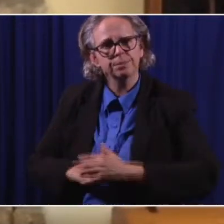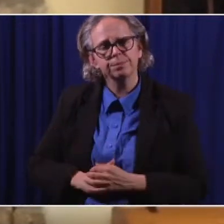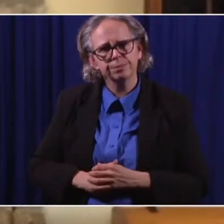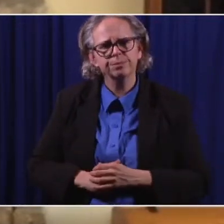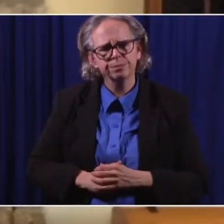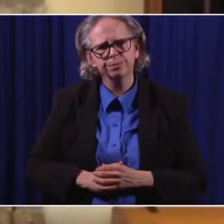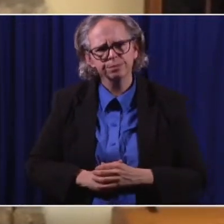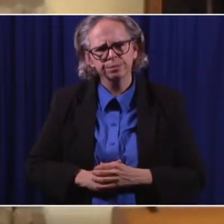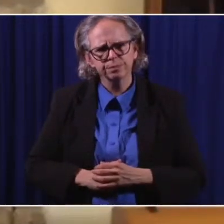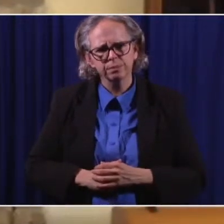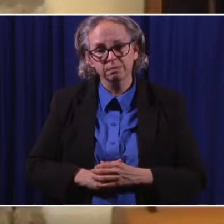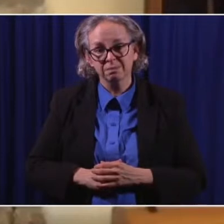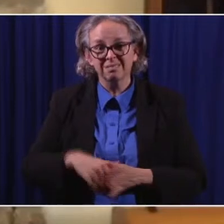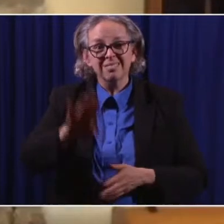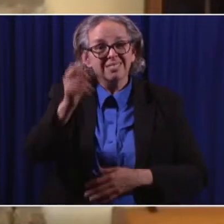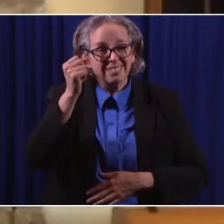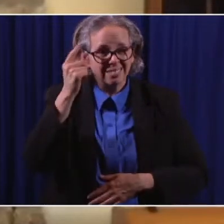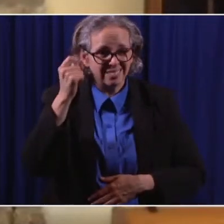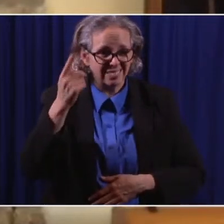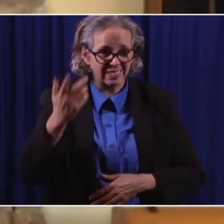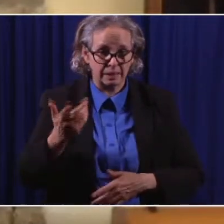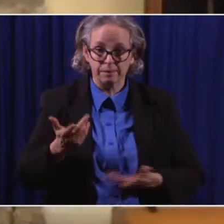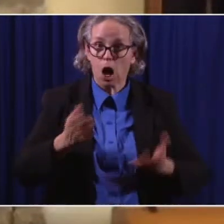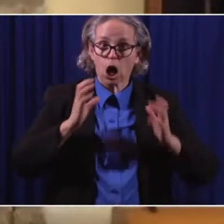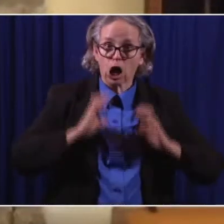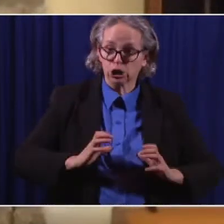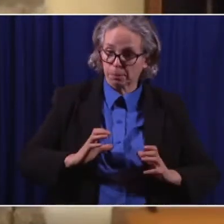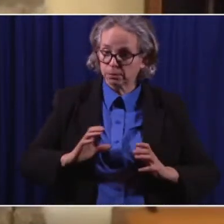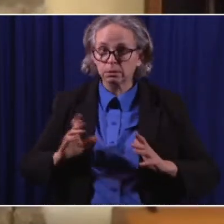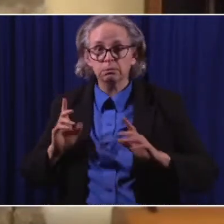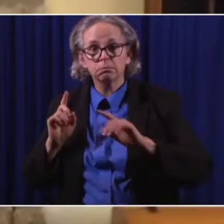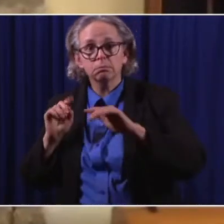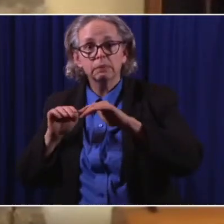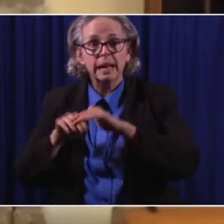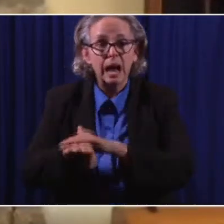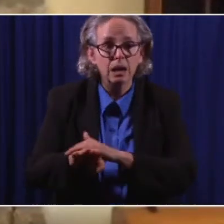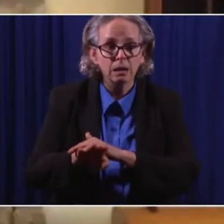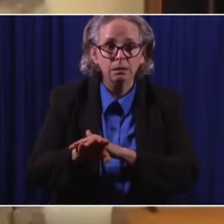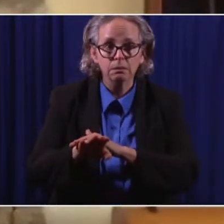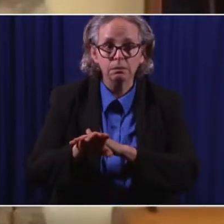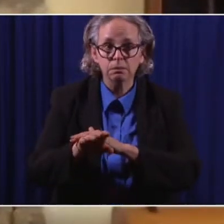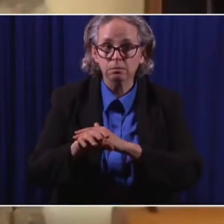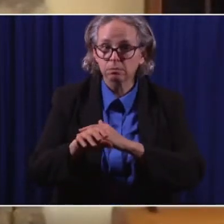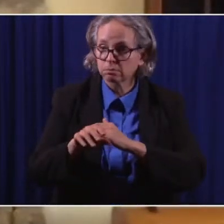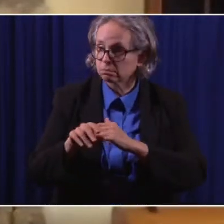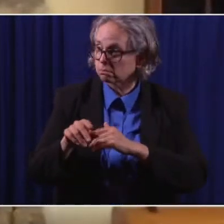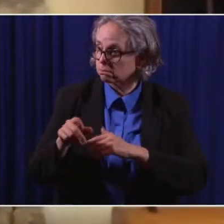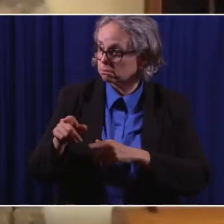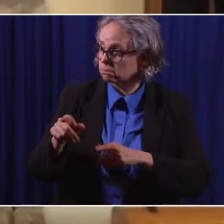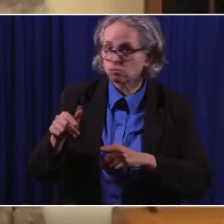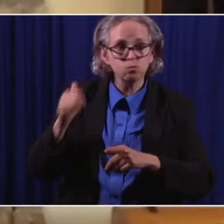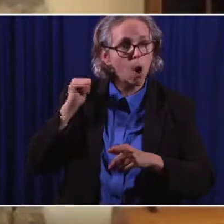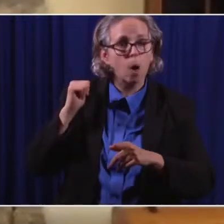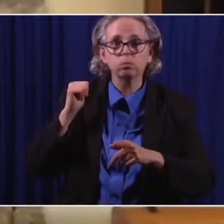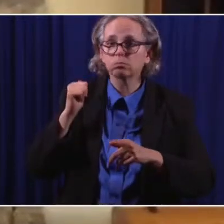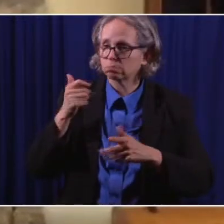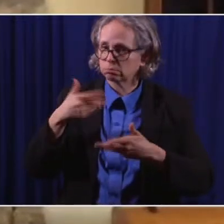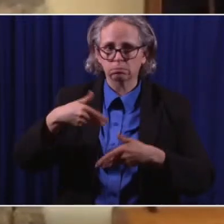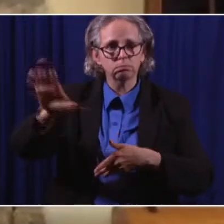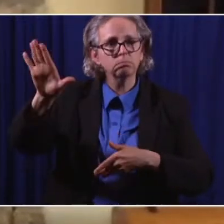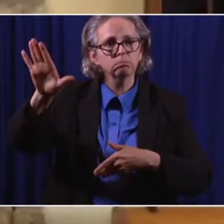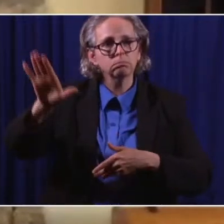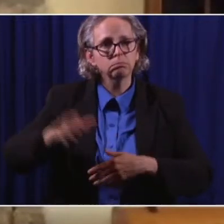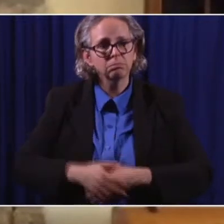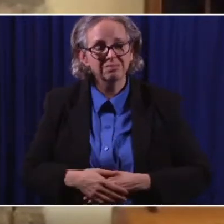serving people if they don't have a mask on. Now, I understand no one wants to turn away business, but